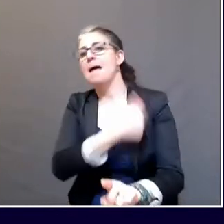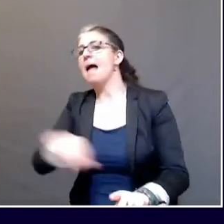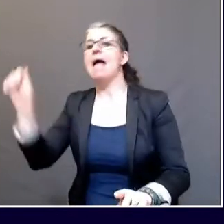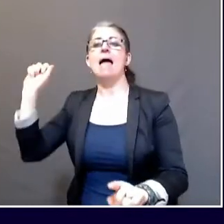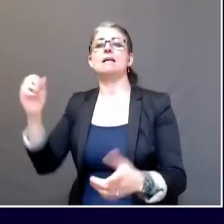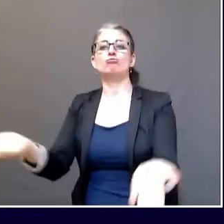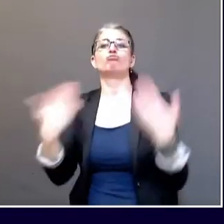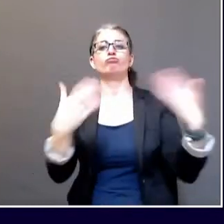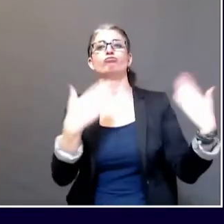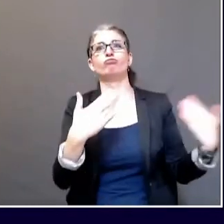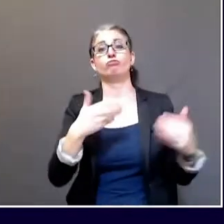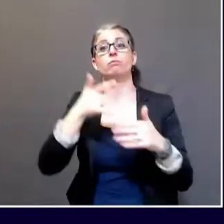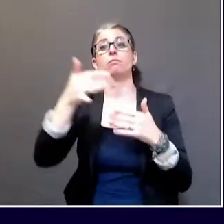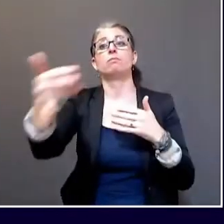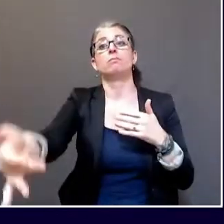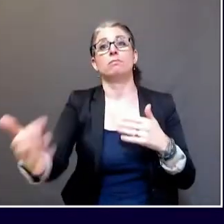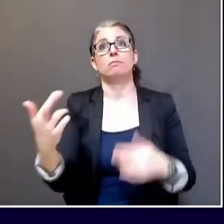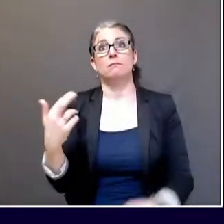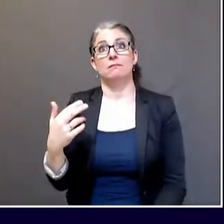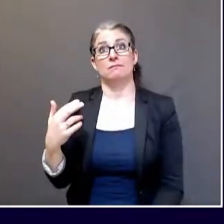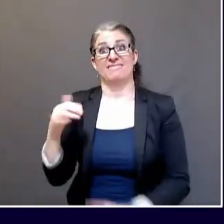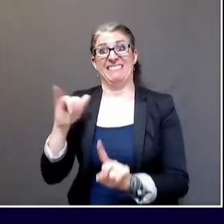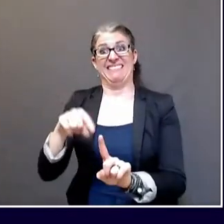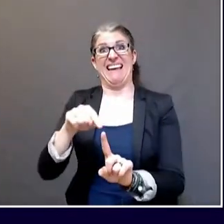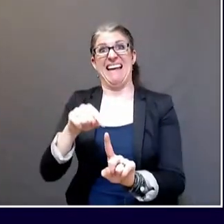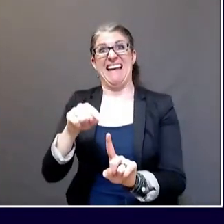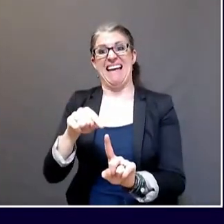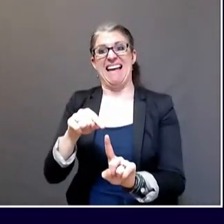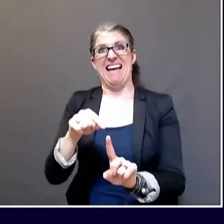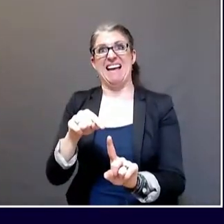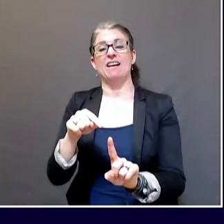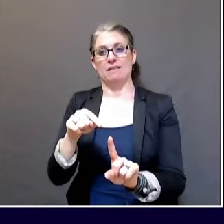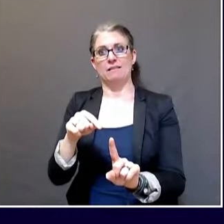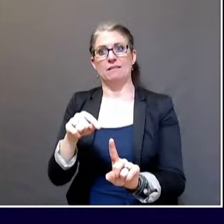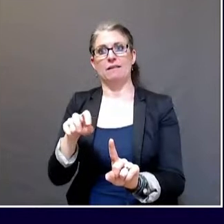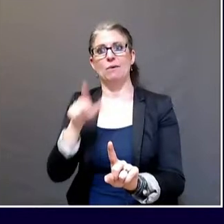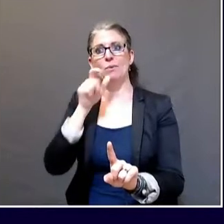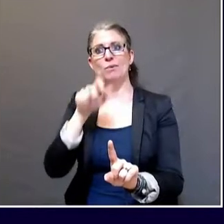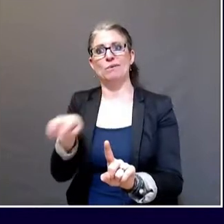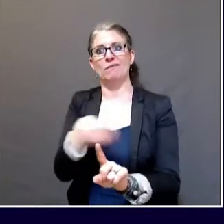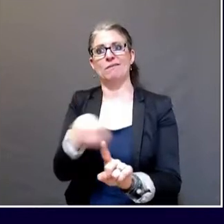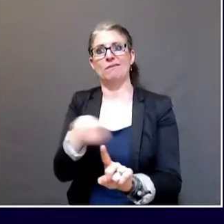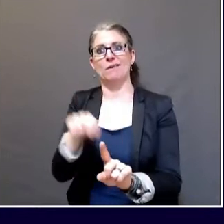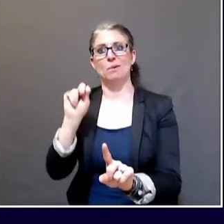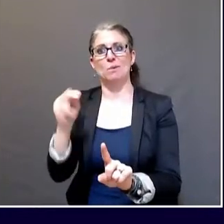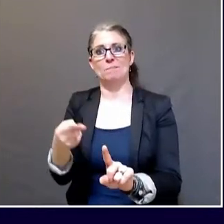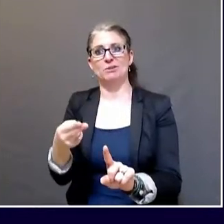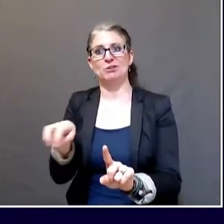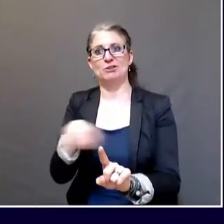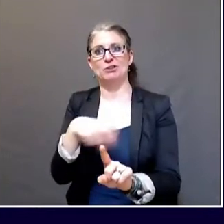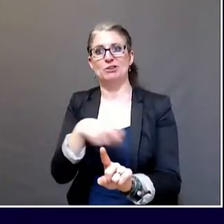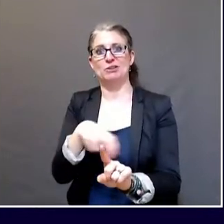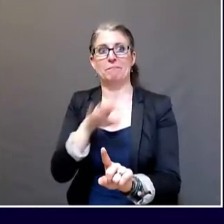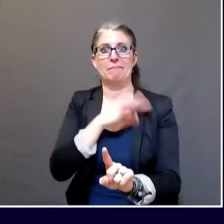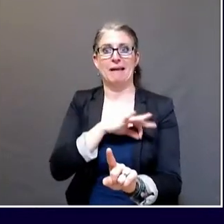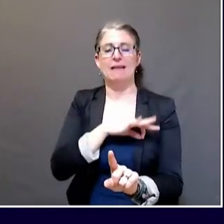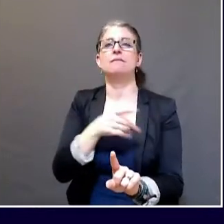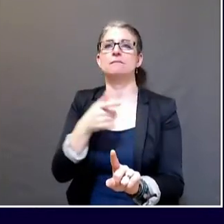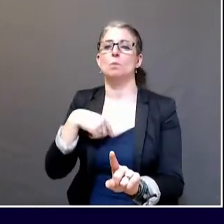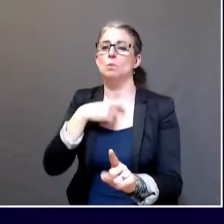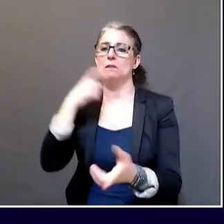Maine who go across the border for their health care. We want them and recommend that they be vaccinated here. And on our